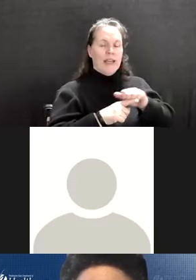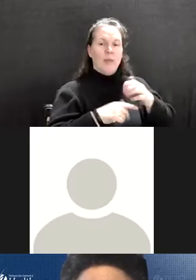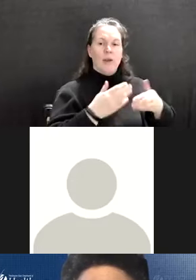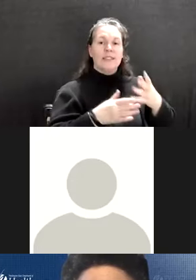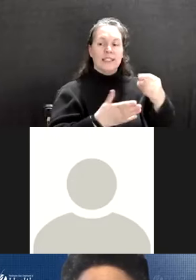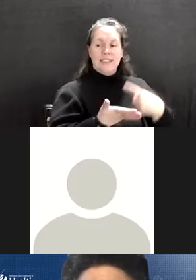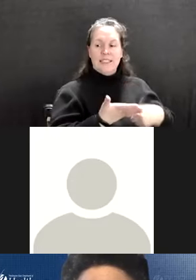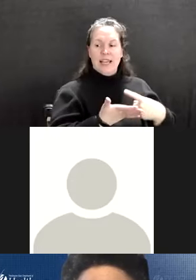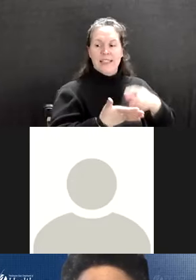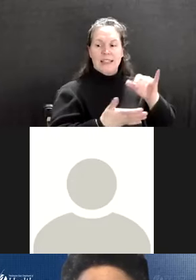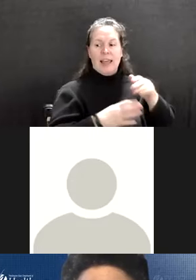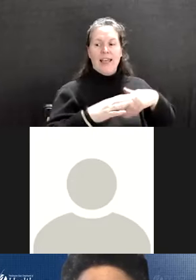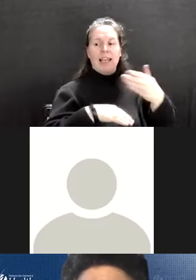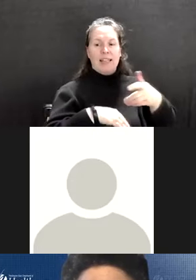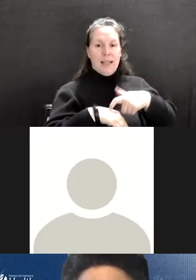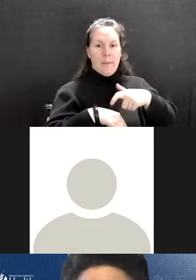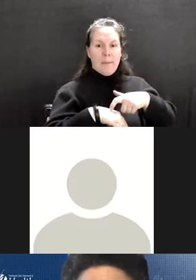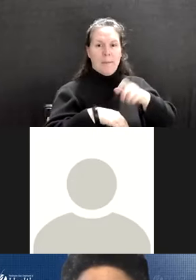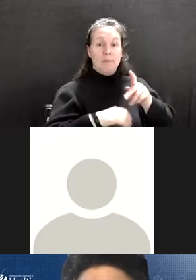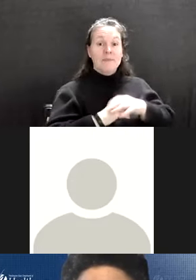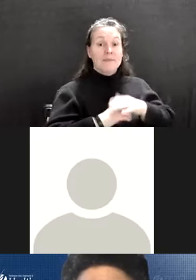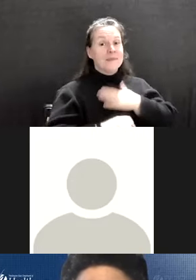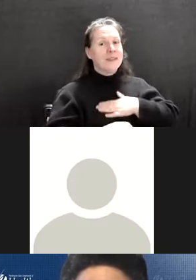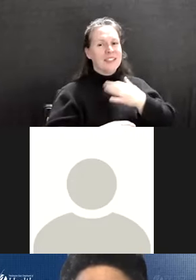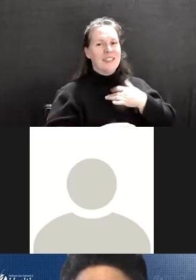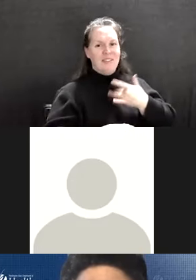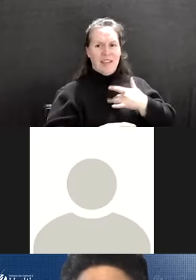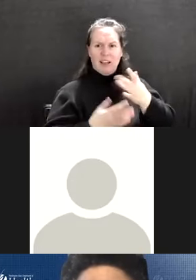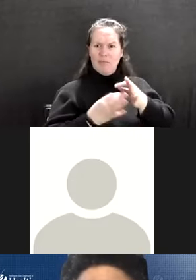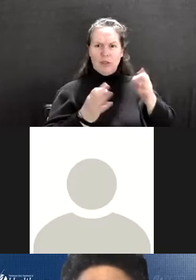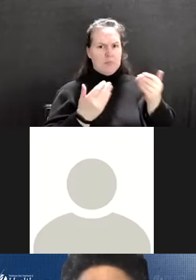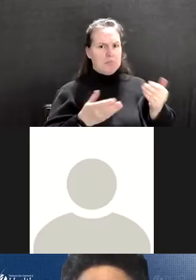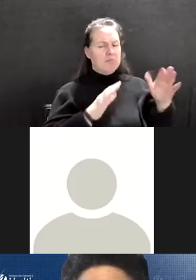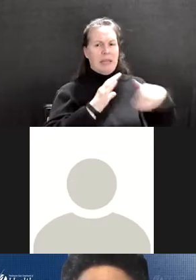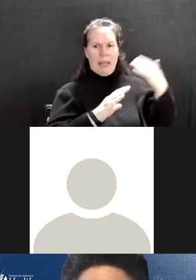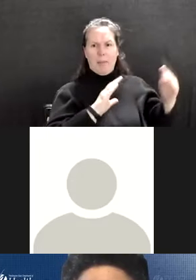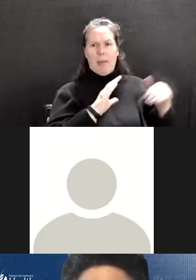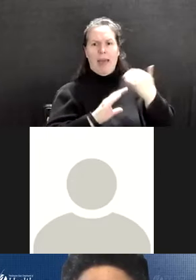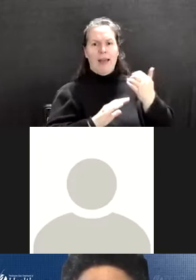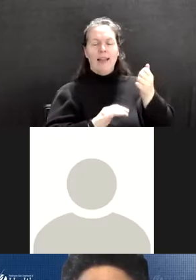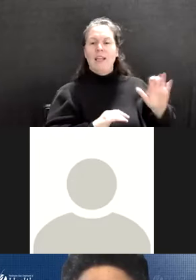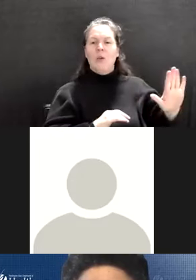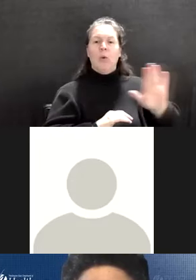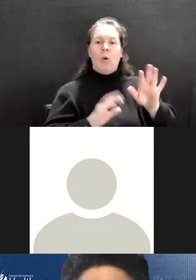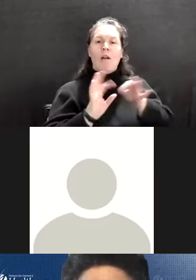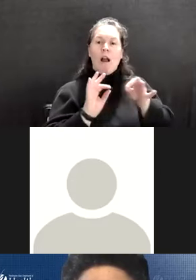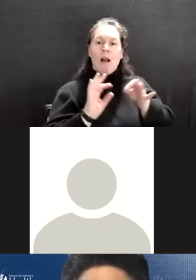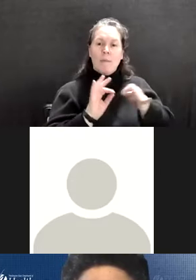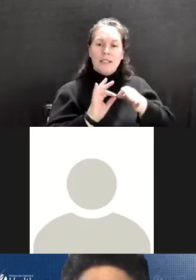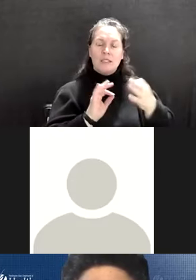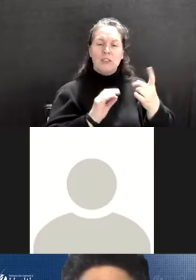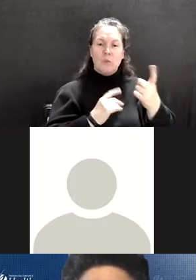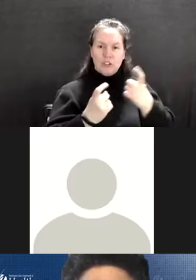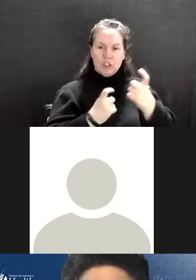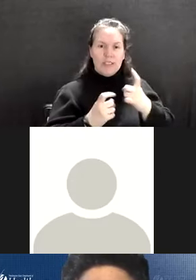that next time. So please feel free to email us any comments or questions you have